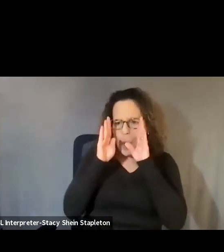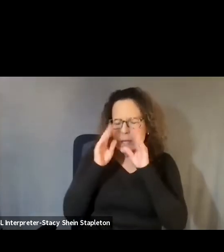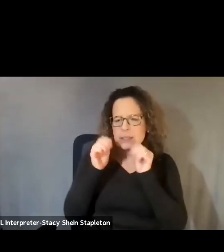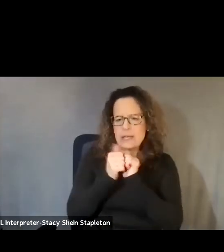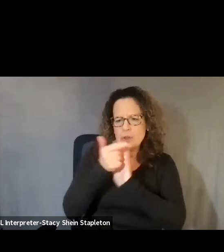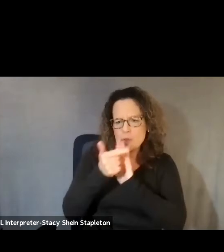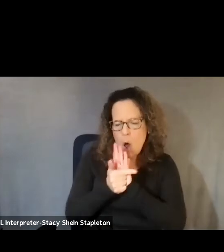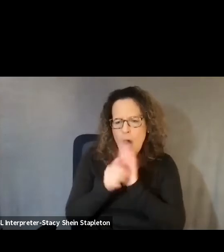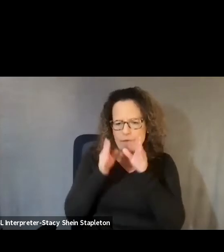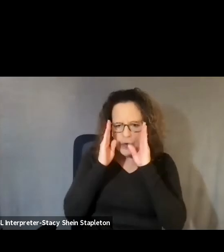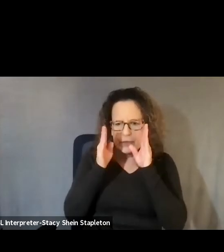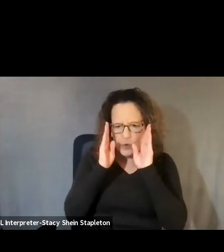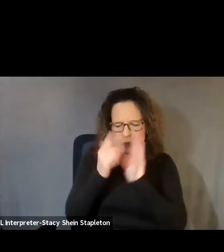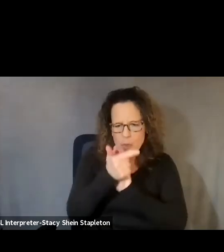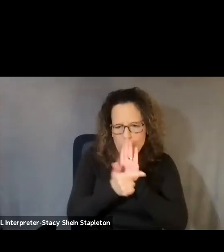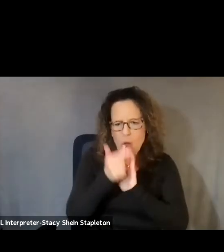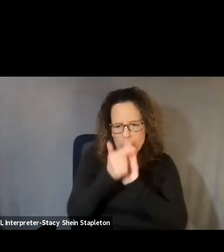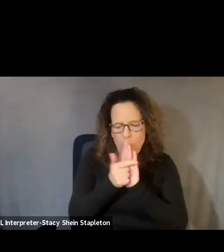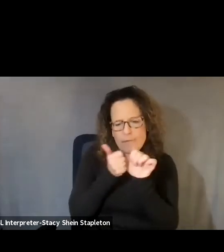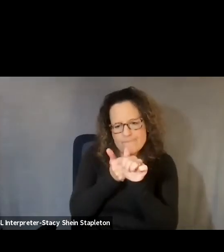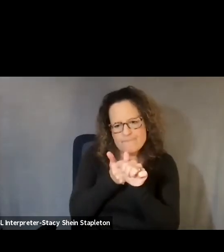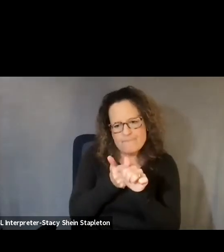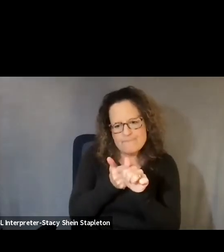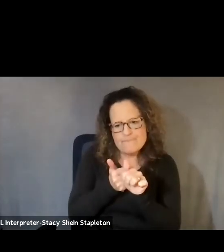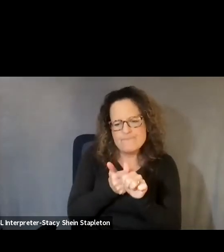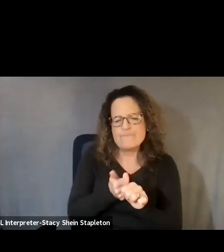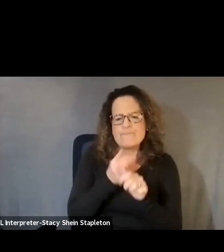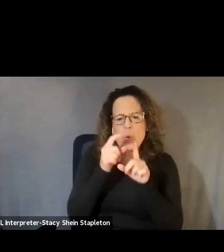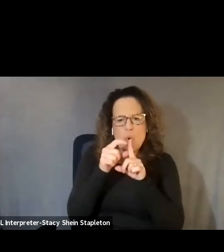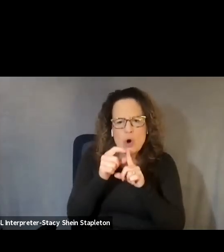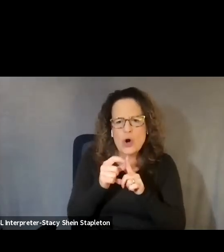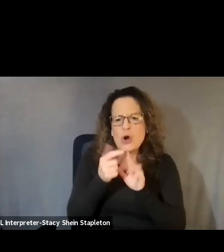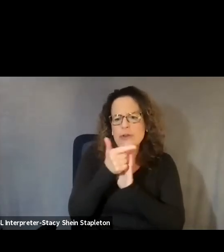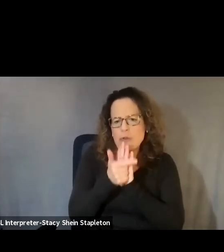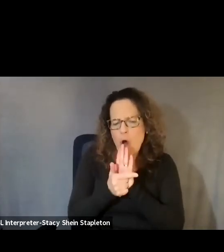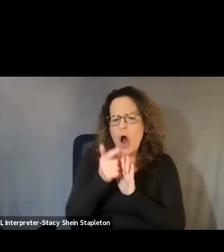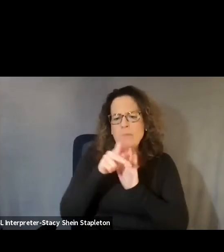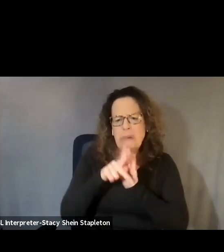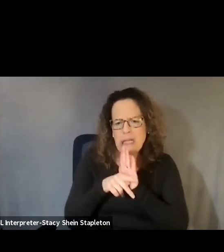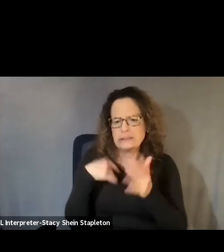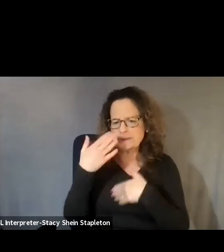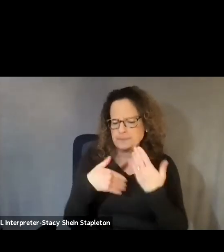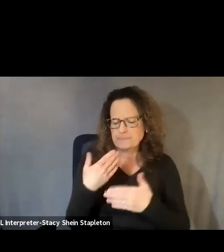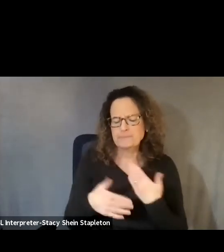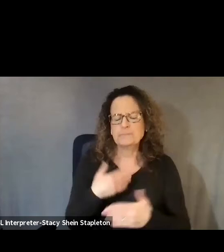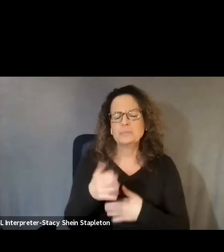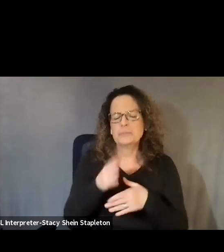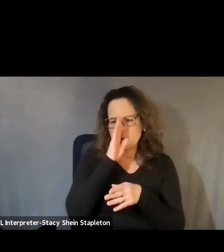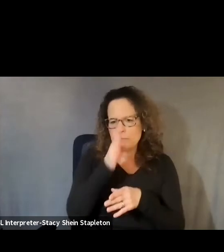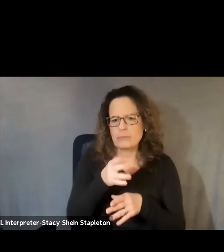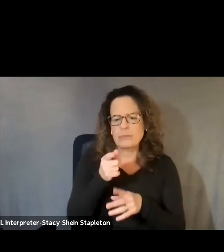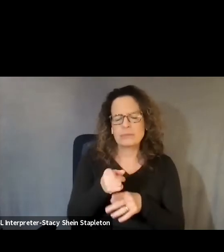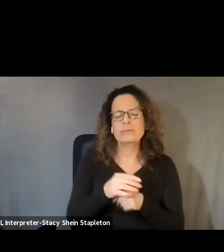law and stick with the wording in a law in terms of what the direction of society ought to